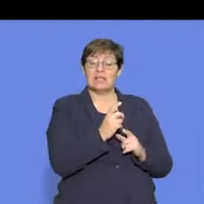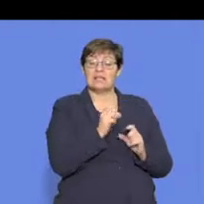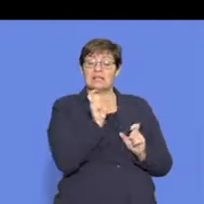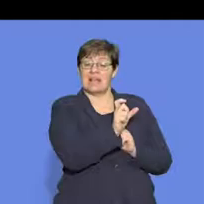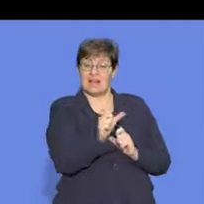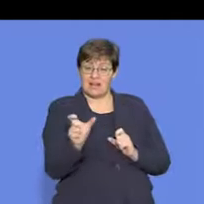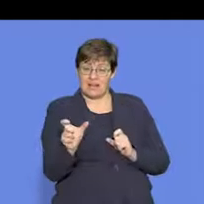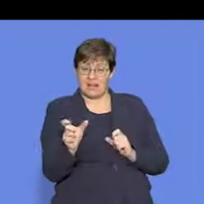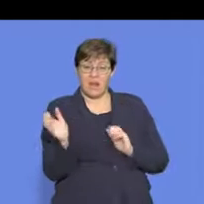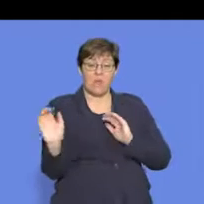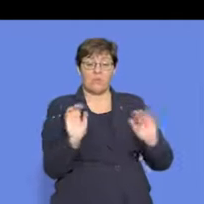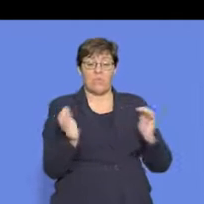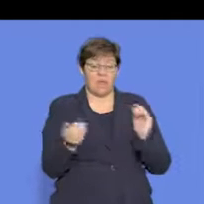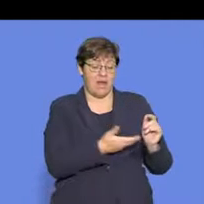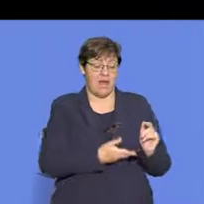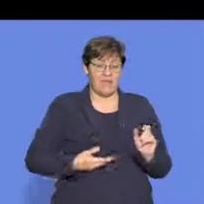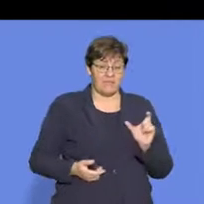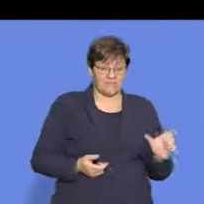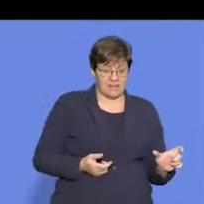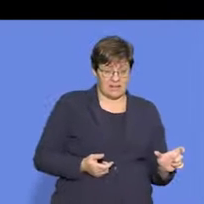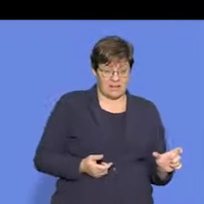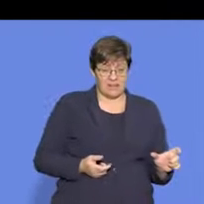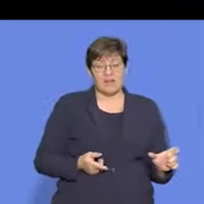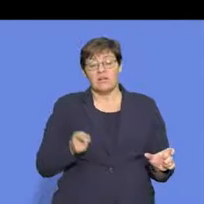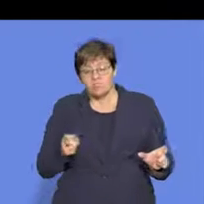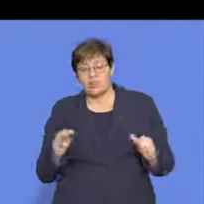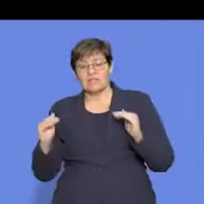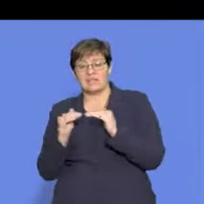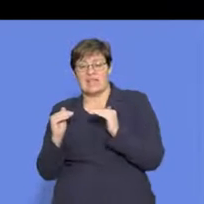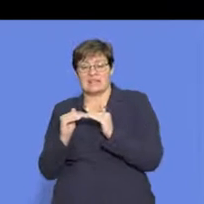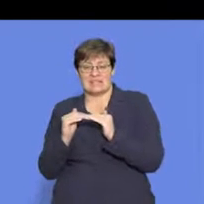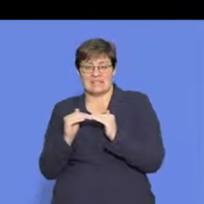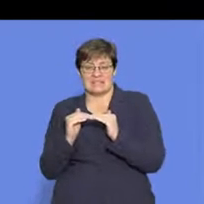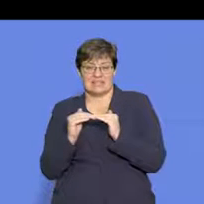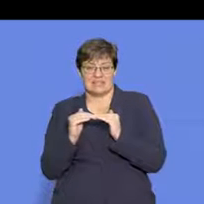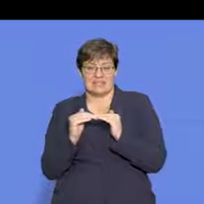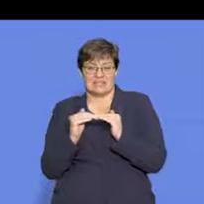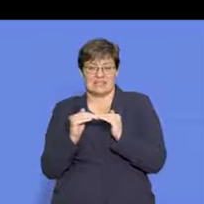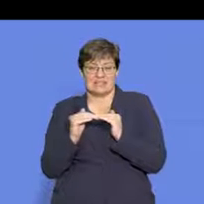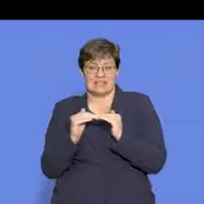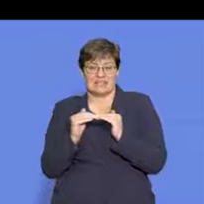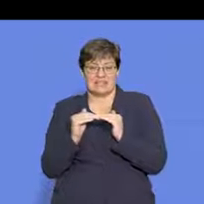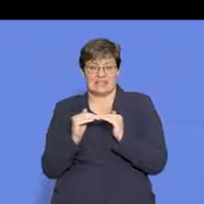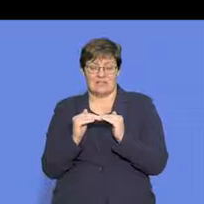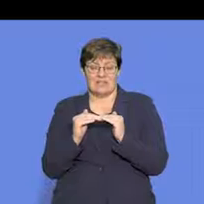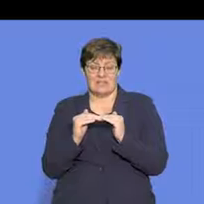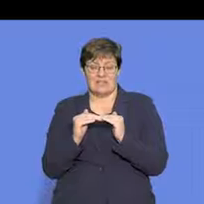of the cell is comparing a half cell to the standard